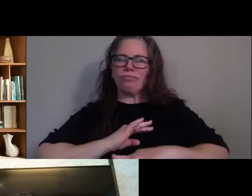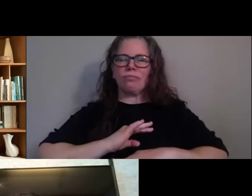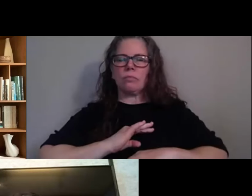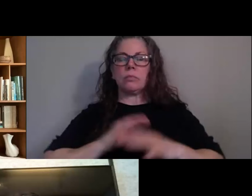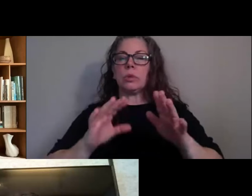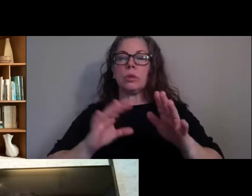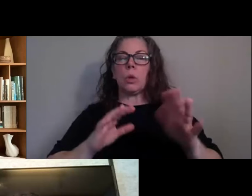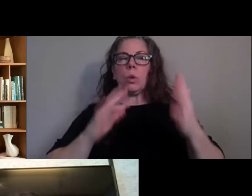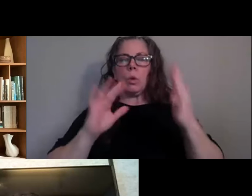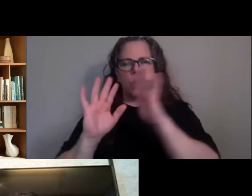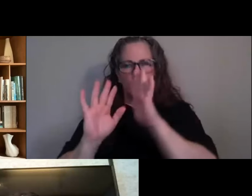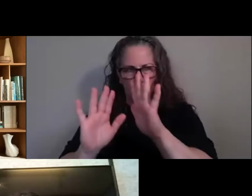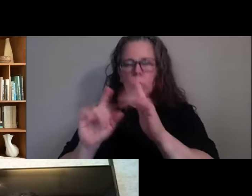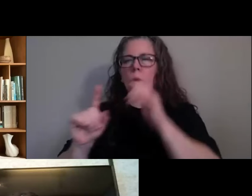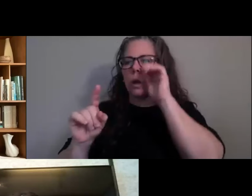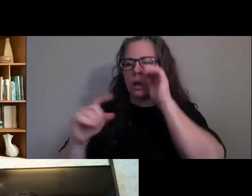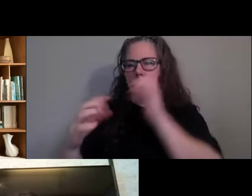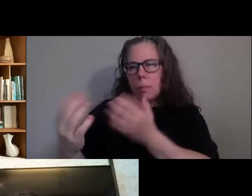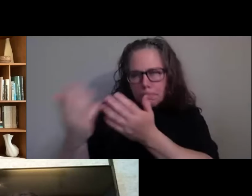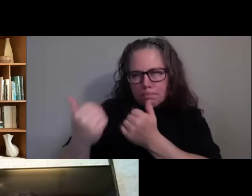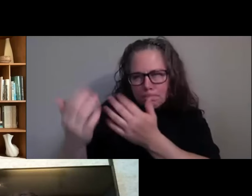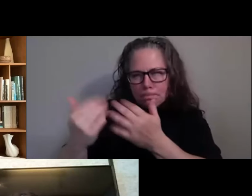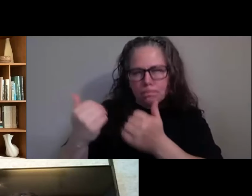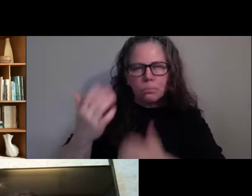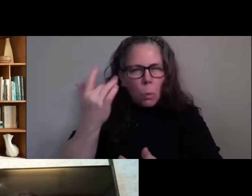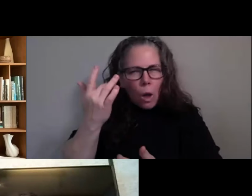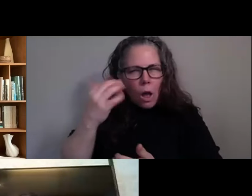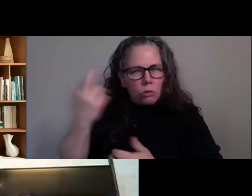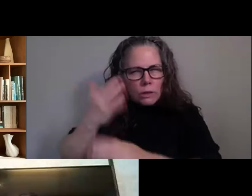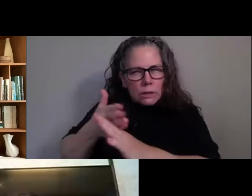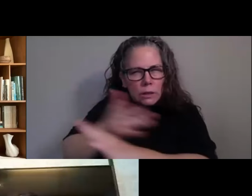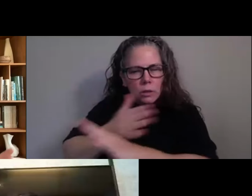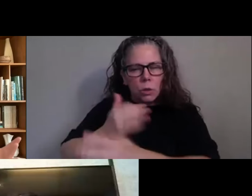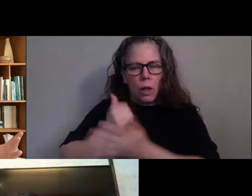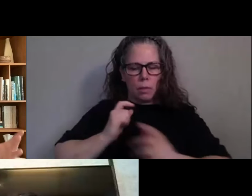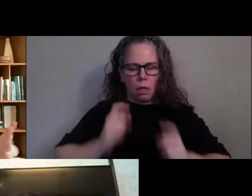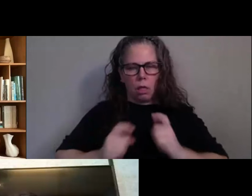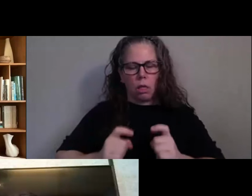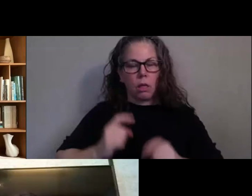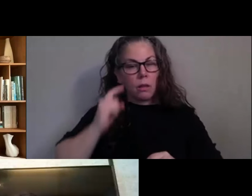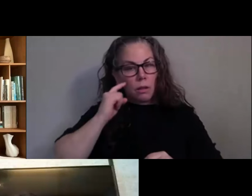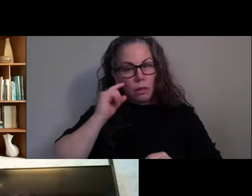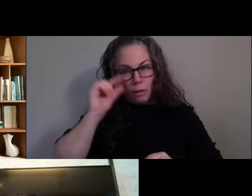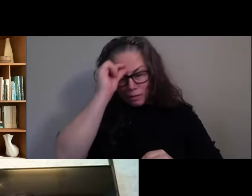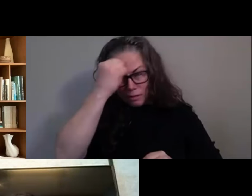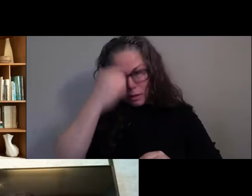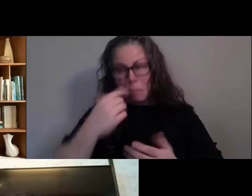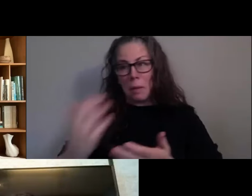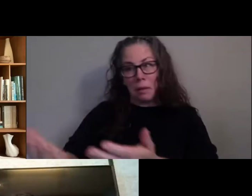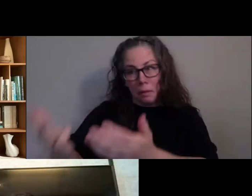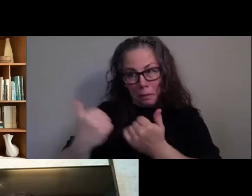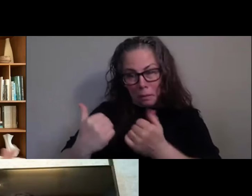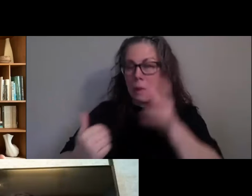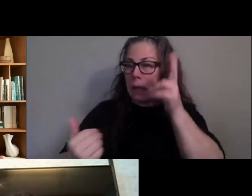you get your plan in motion, try to get that sense of the field prior, because it sounds corny. If you can enlist them, if you can hear